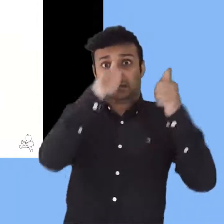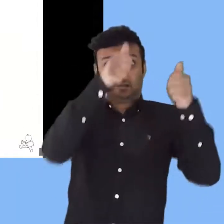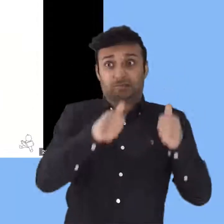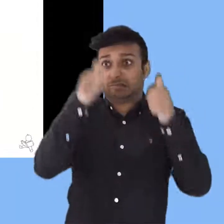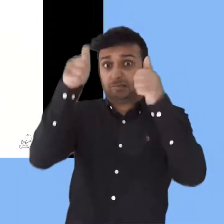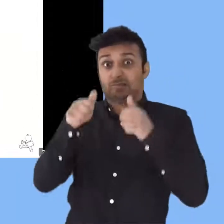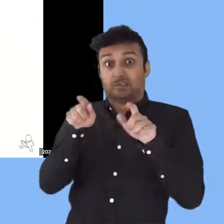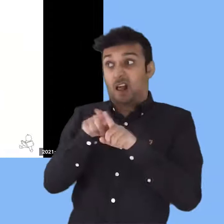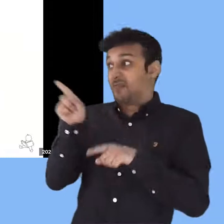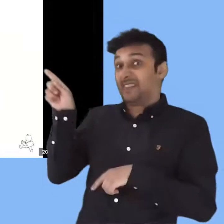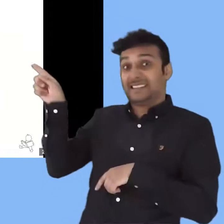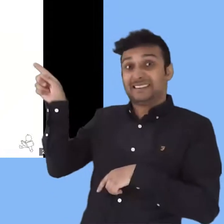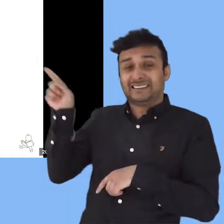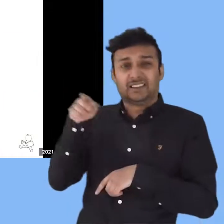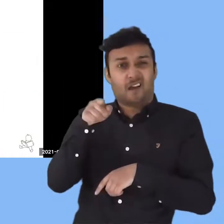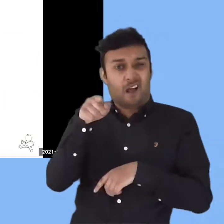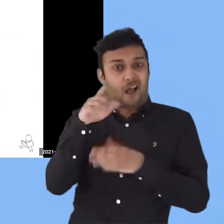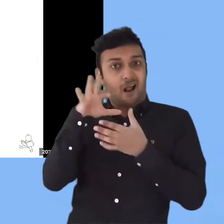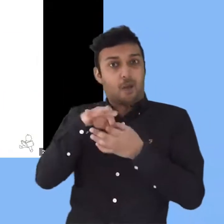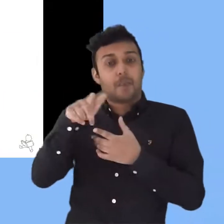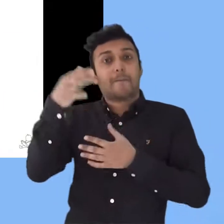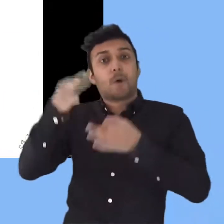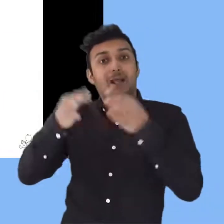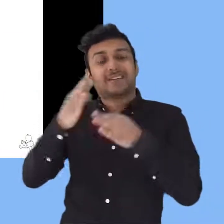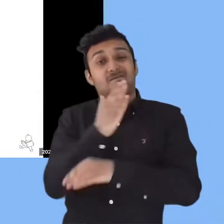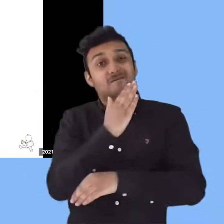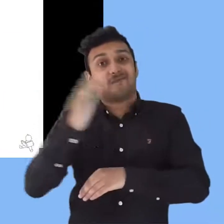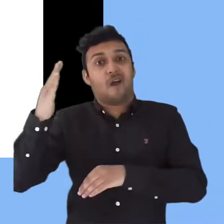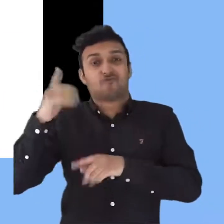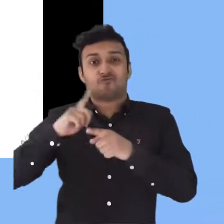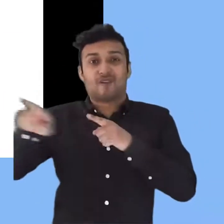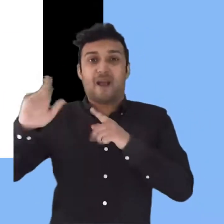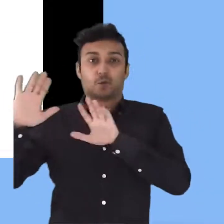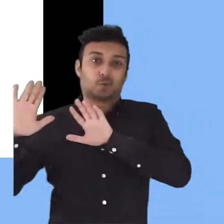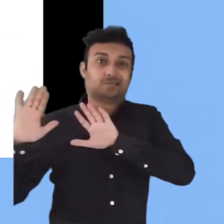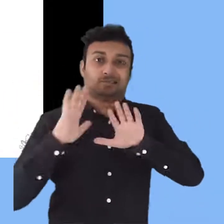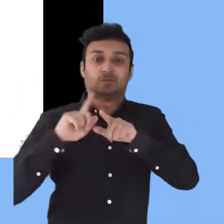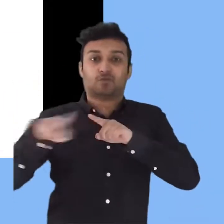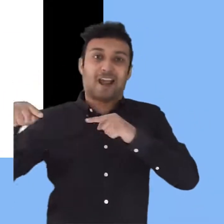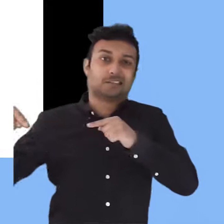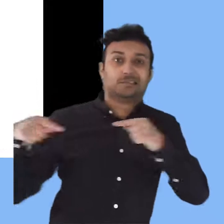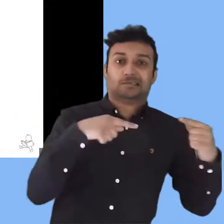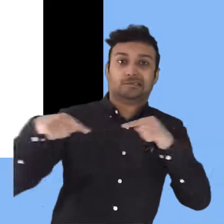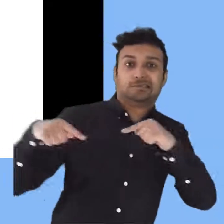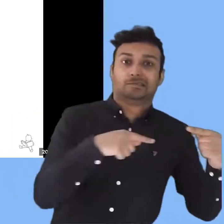broader far-right political pushback against race and racism. So it's an incredibly diverse and contentious